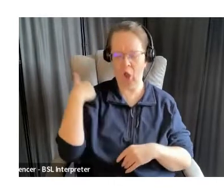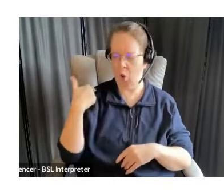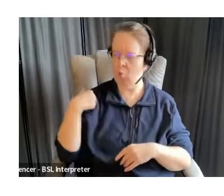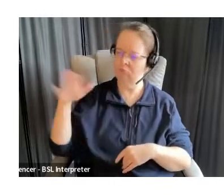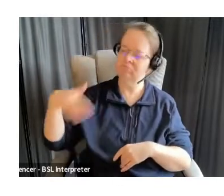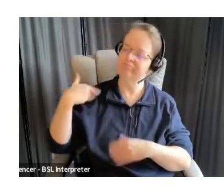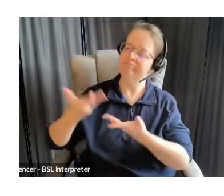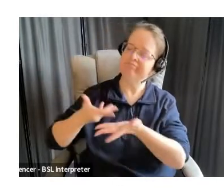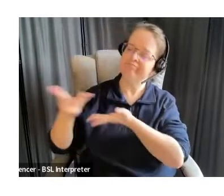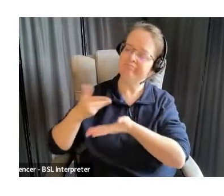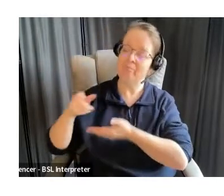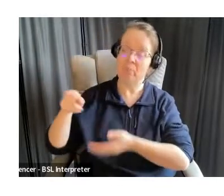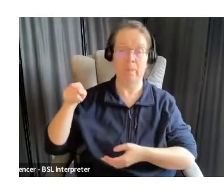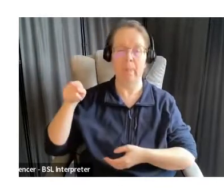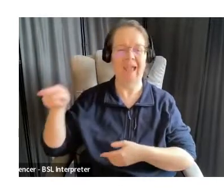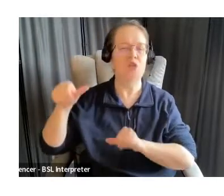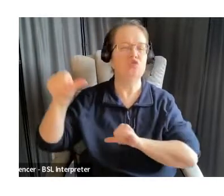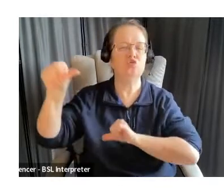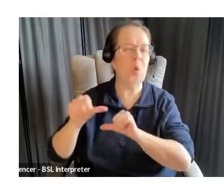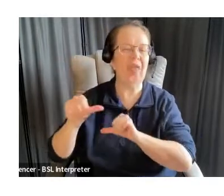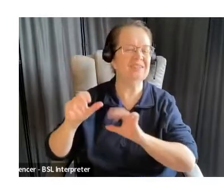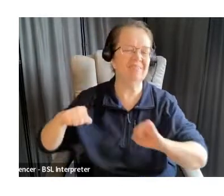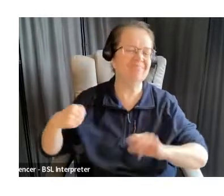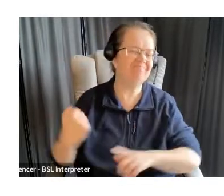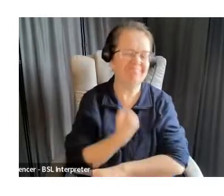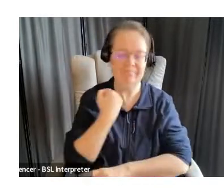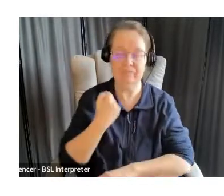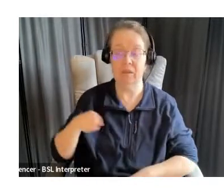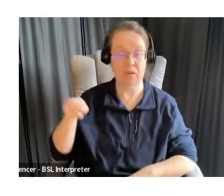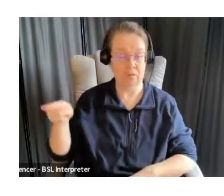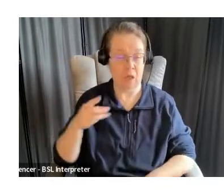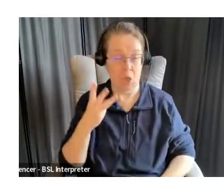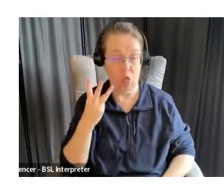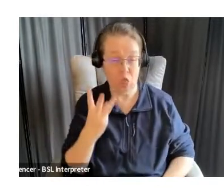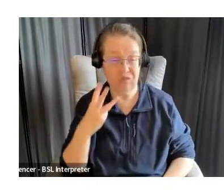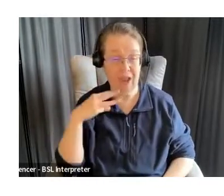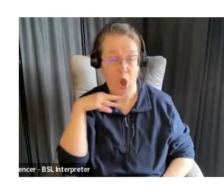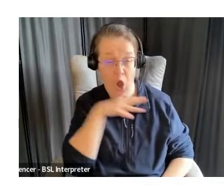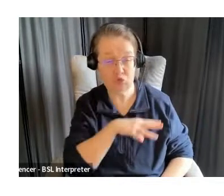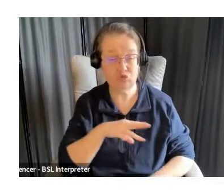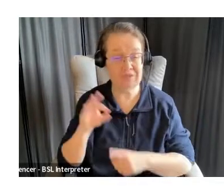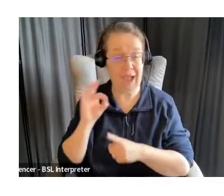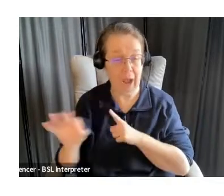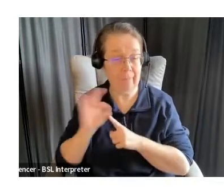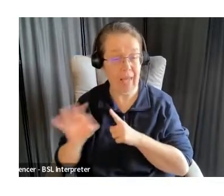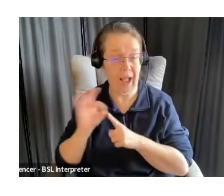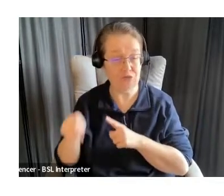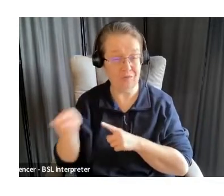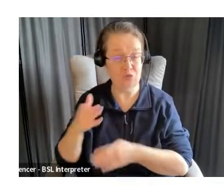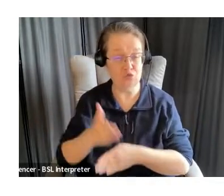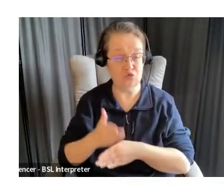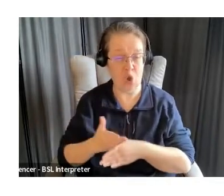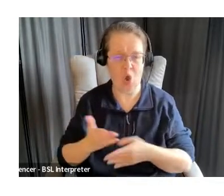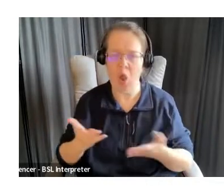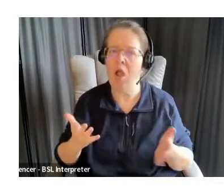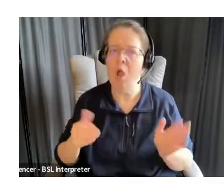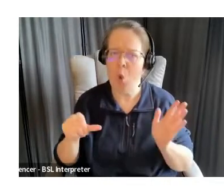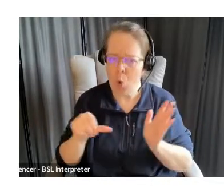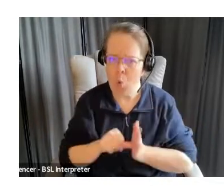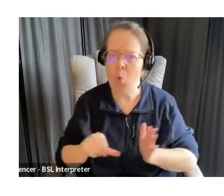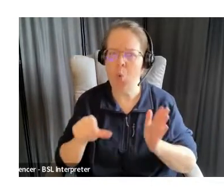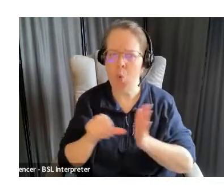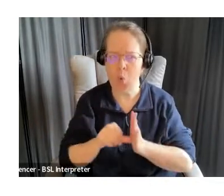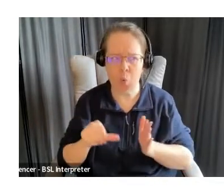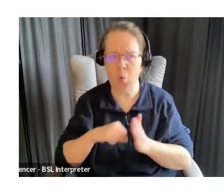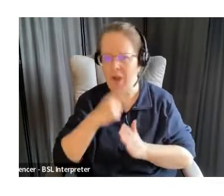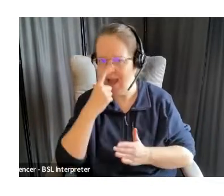and she didn't get shortlisted. But again, there had been over 300 applications for the job. So it is can